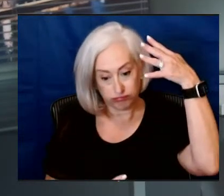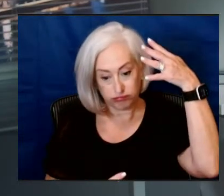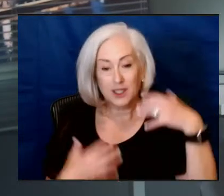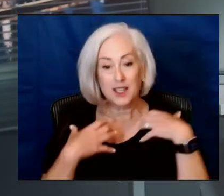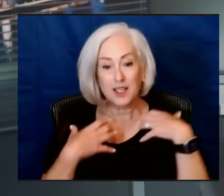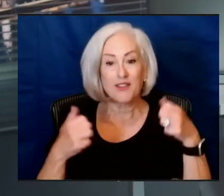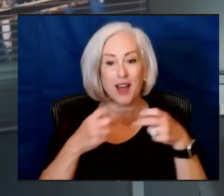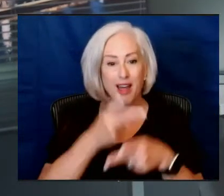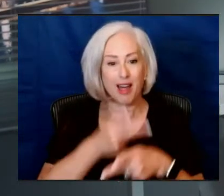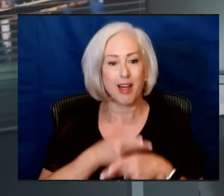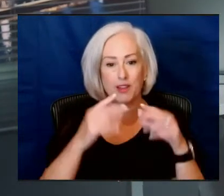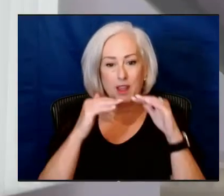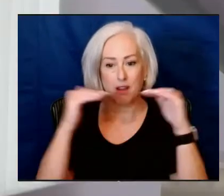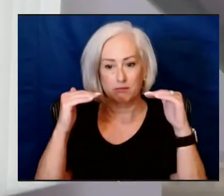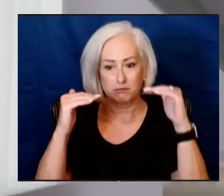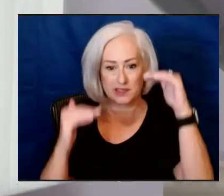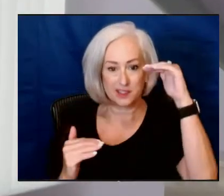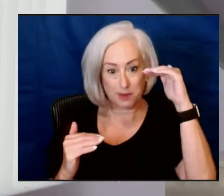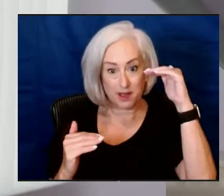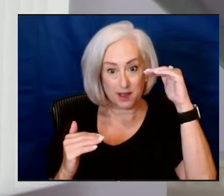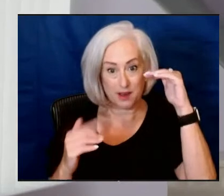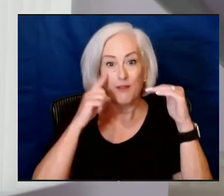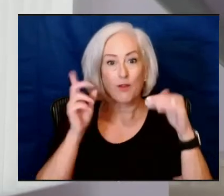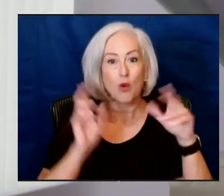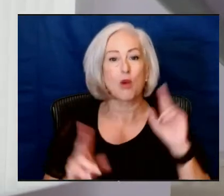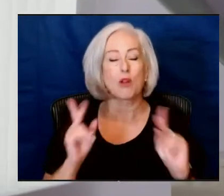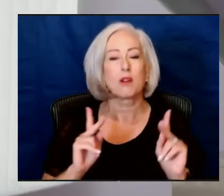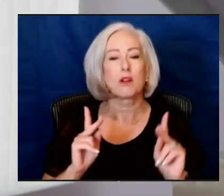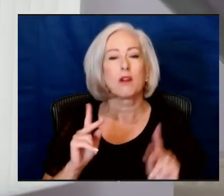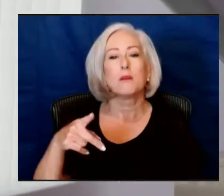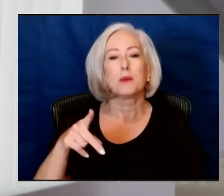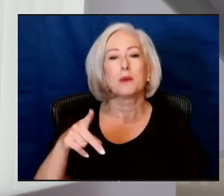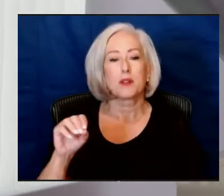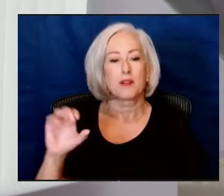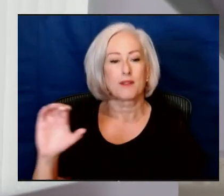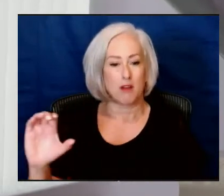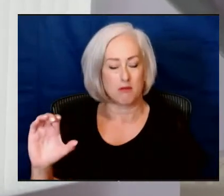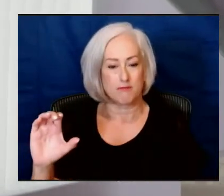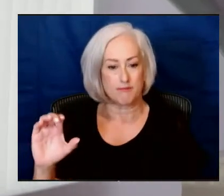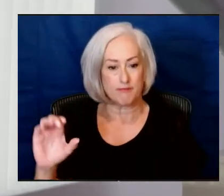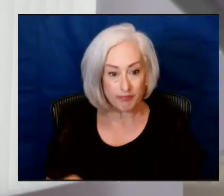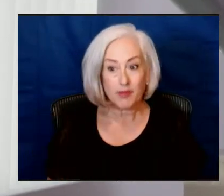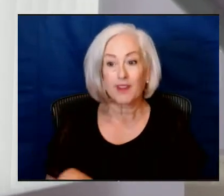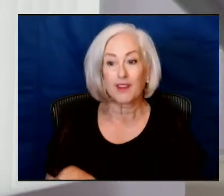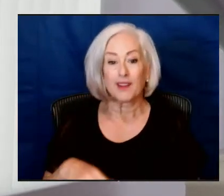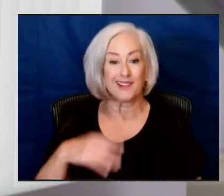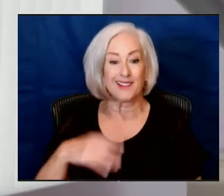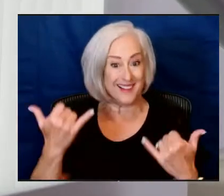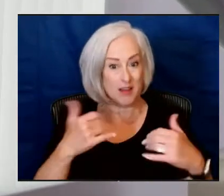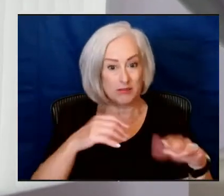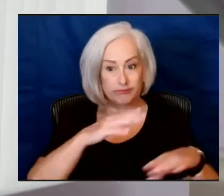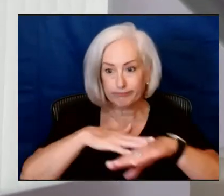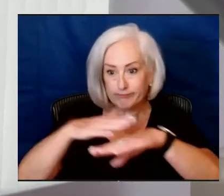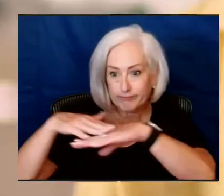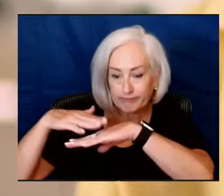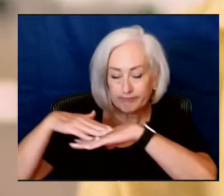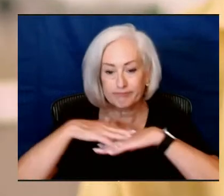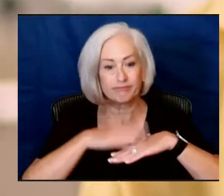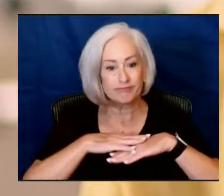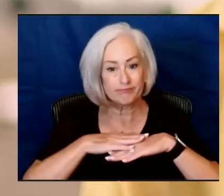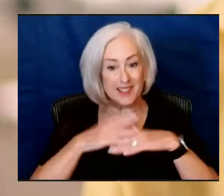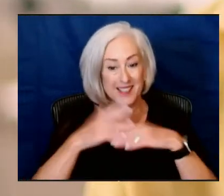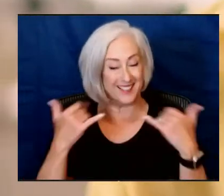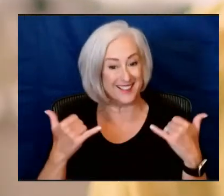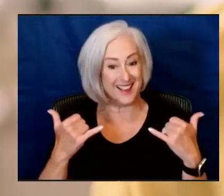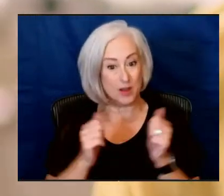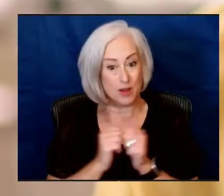many experts are sounding the alarm, saying the COVID-19 pandemic has heightened these disparities. That's our focus